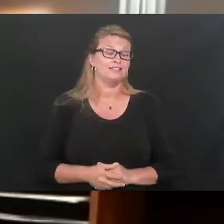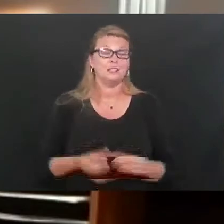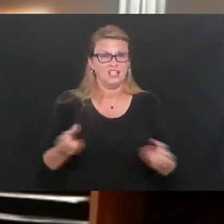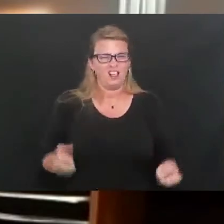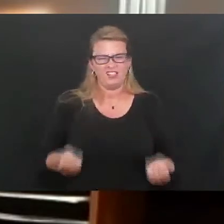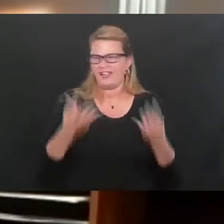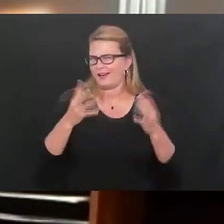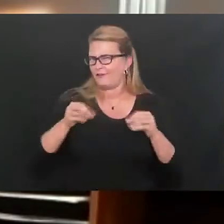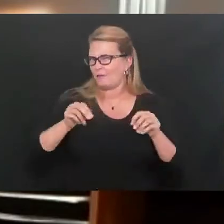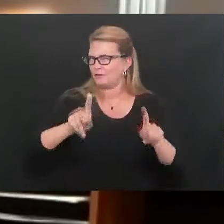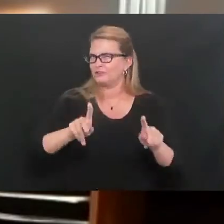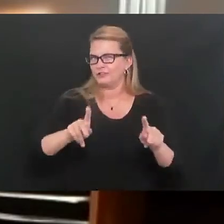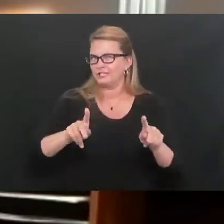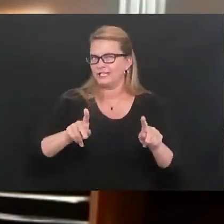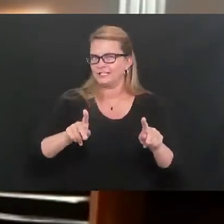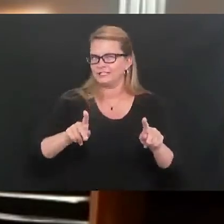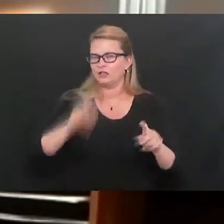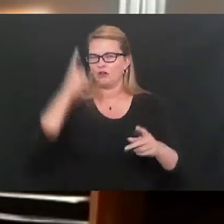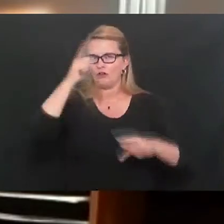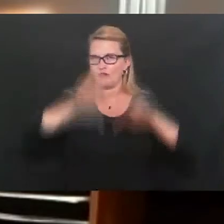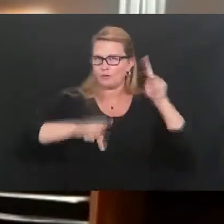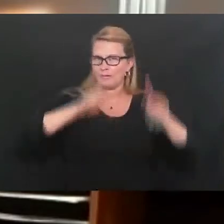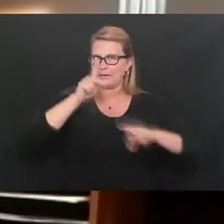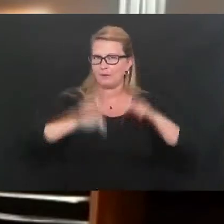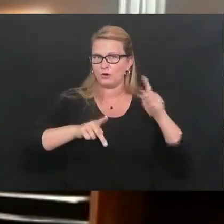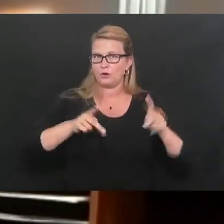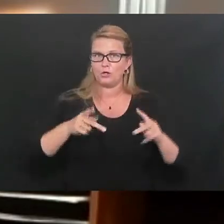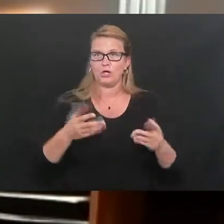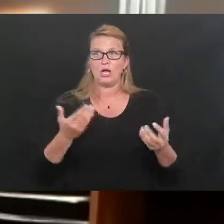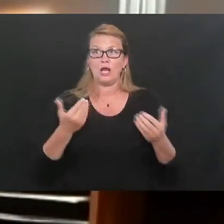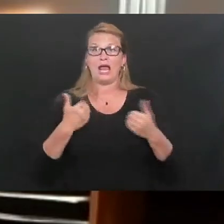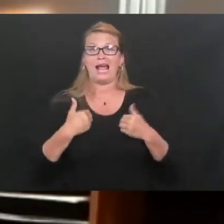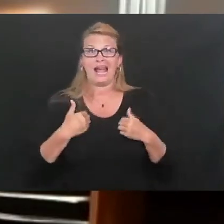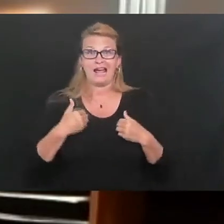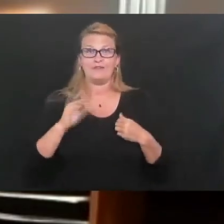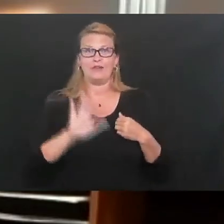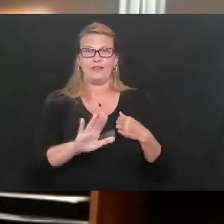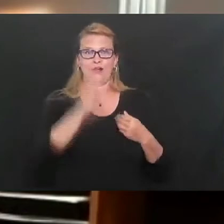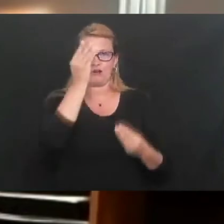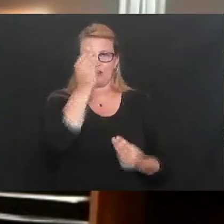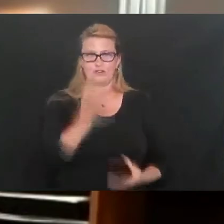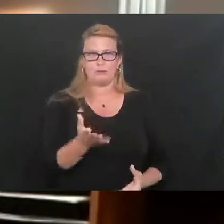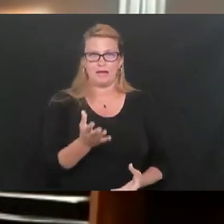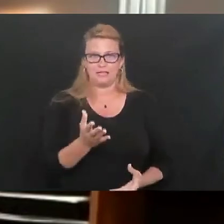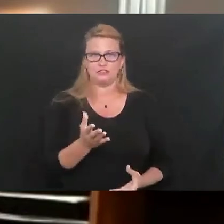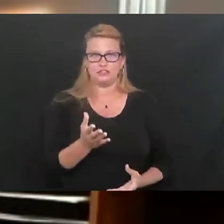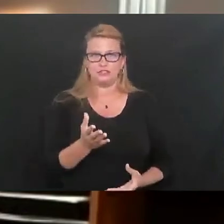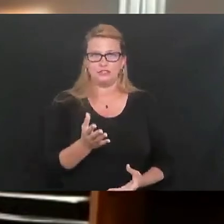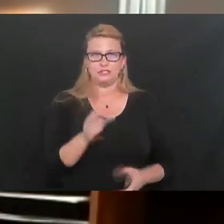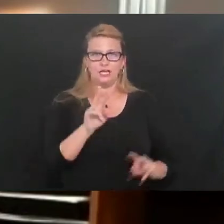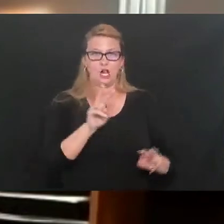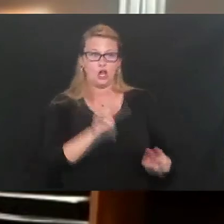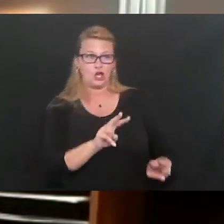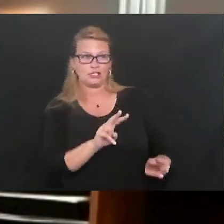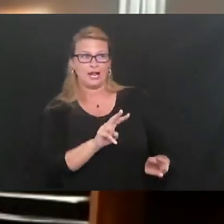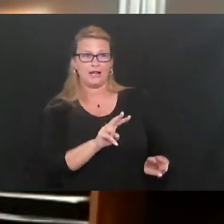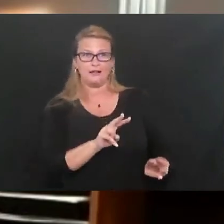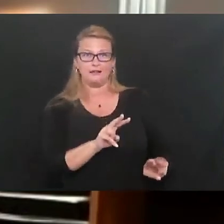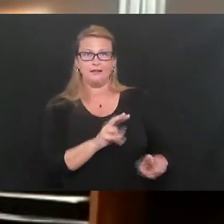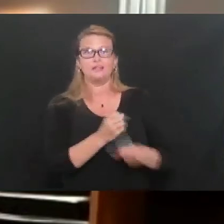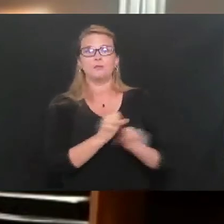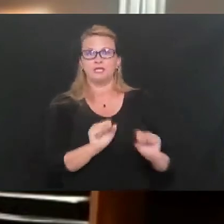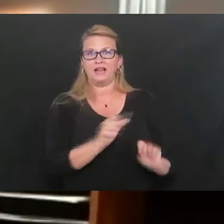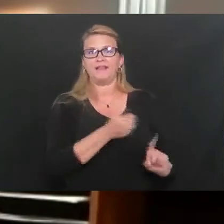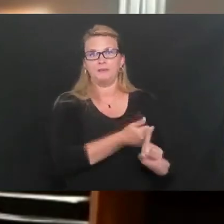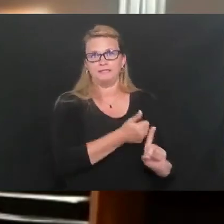opportunities for people who may have had their information looked at to protect themselves. So even though it